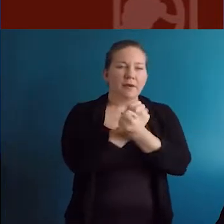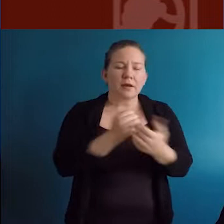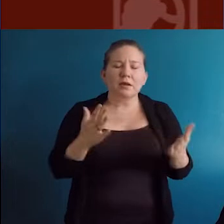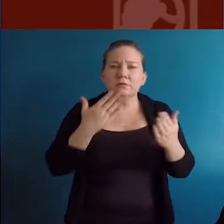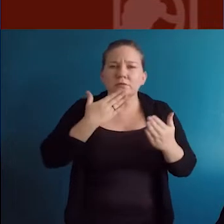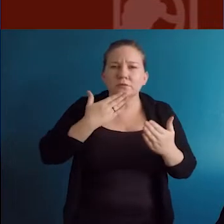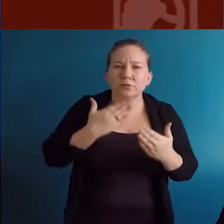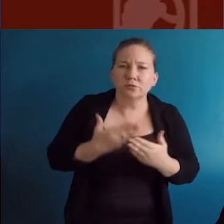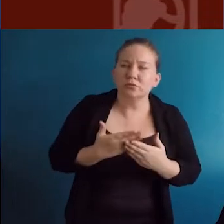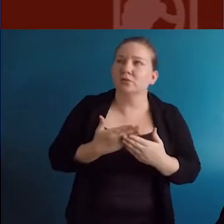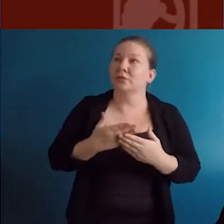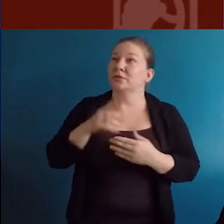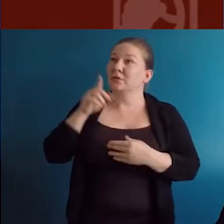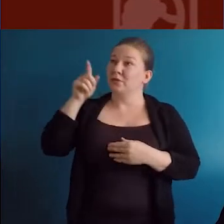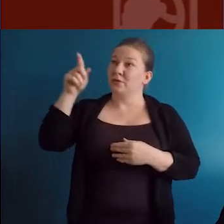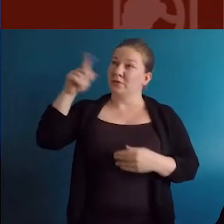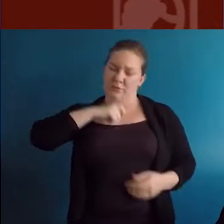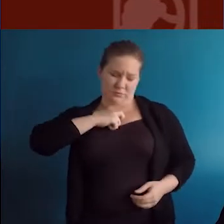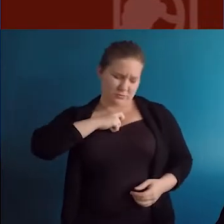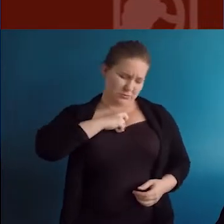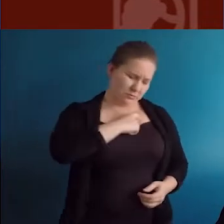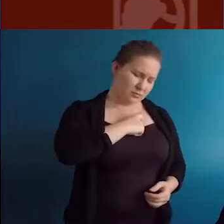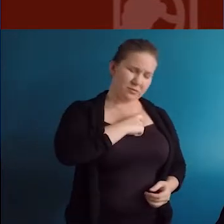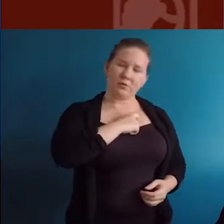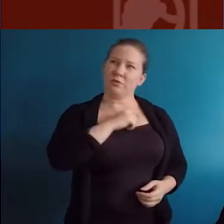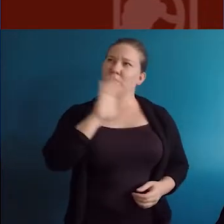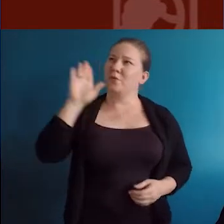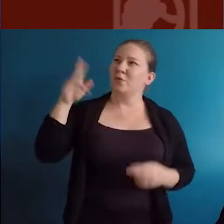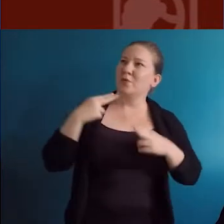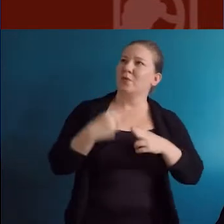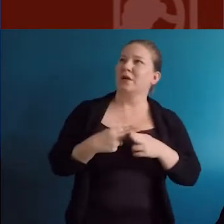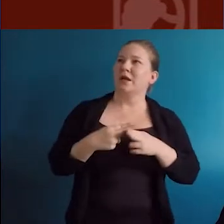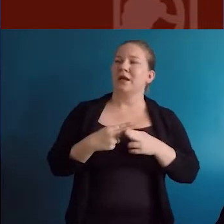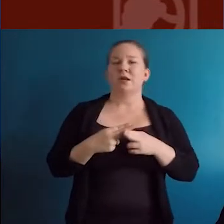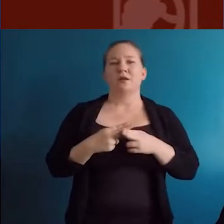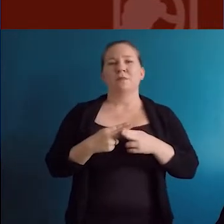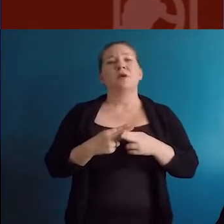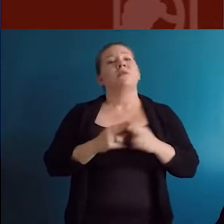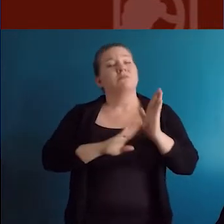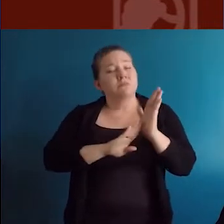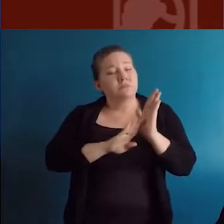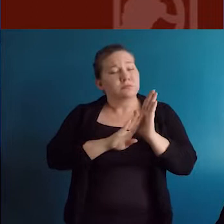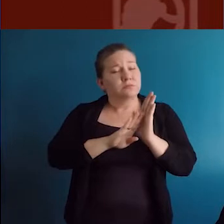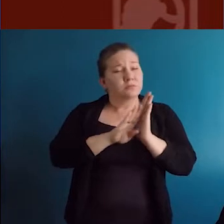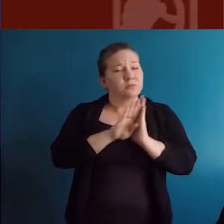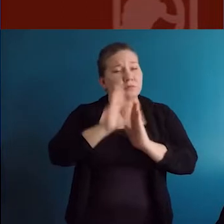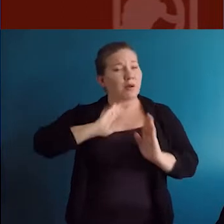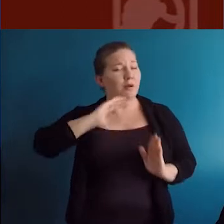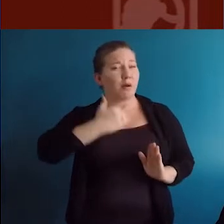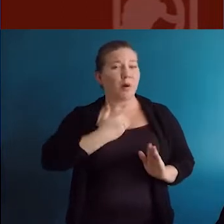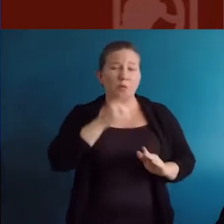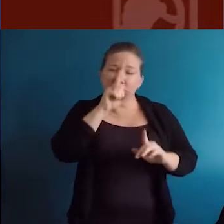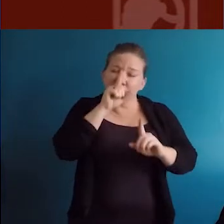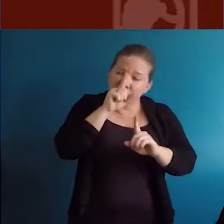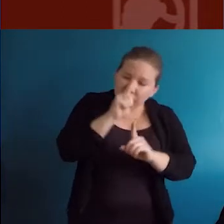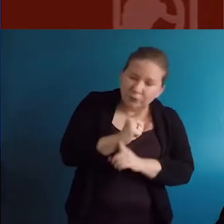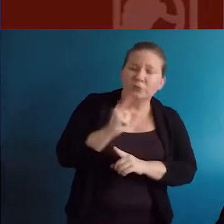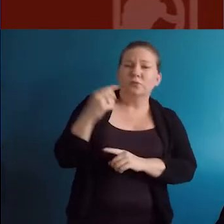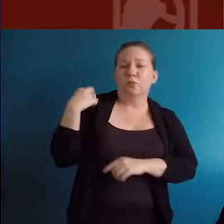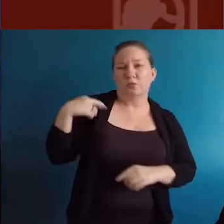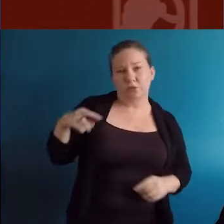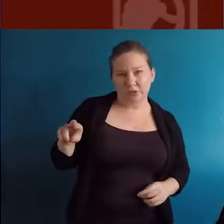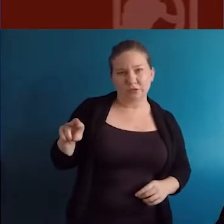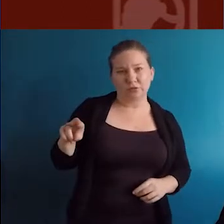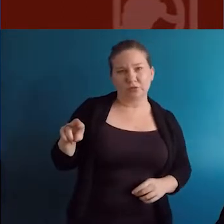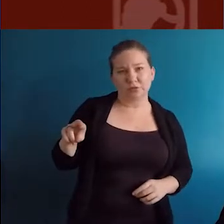true religion, nourish us with all goodness, and bring forth in us the fruit of good works. Through Jesus